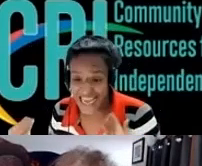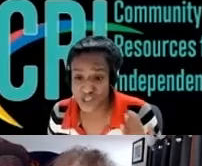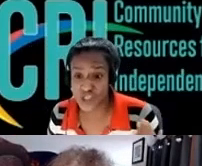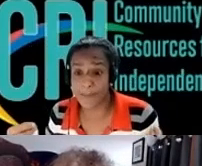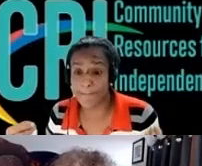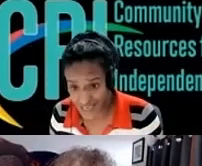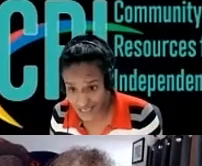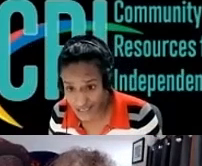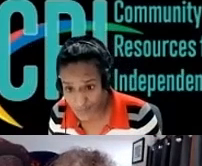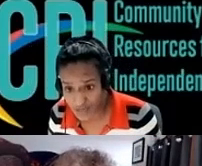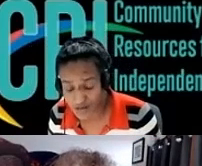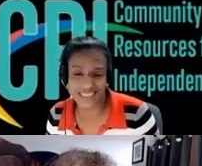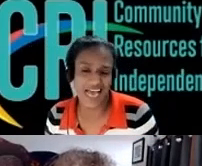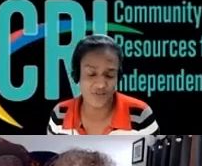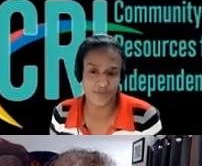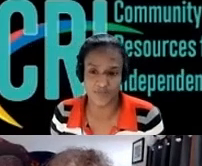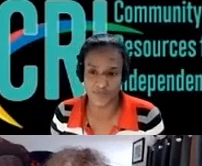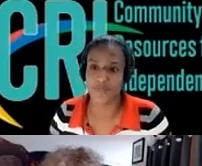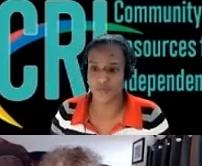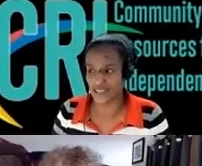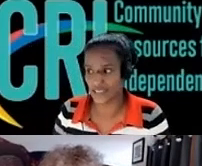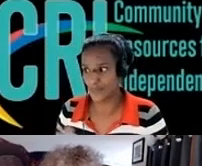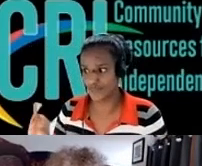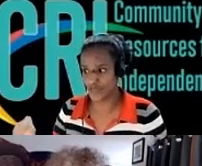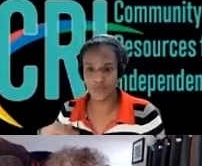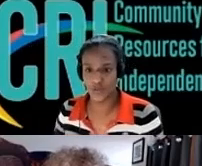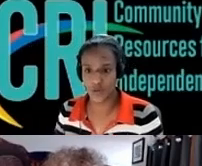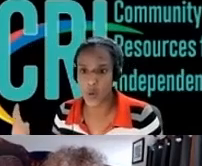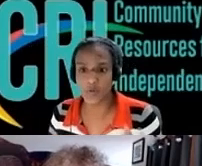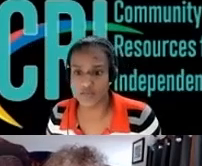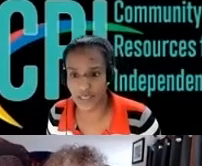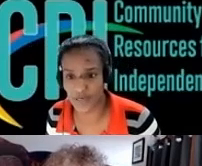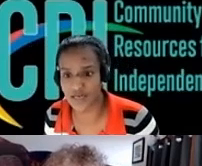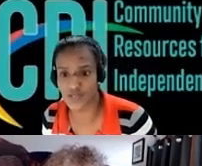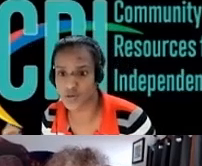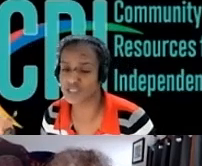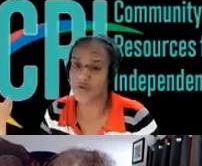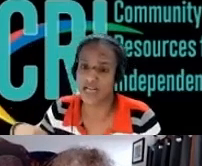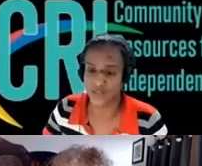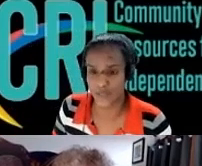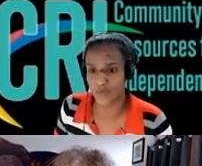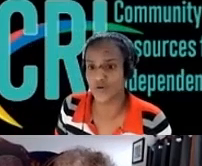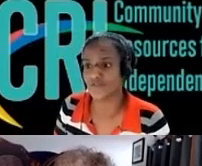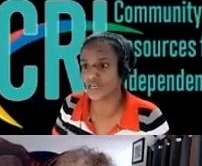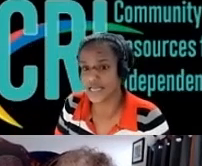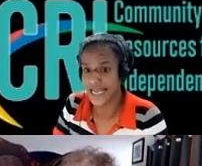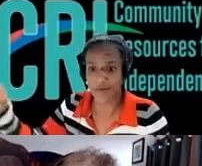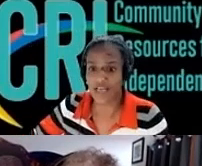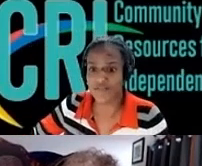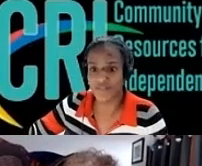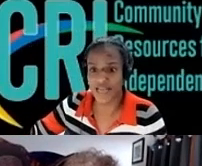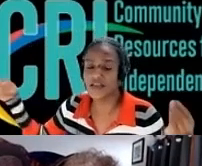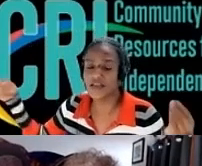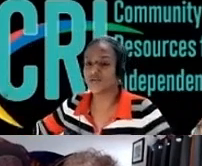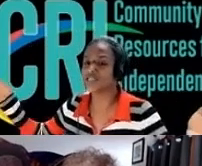how to actually make an email, because half of the problem is that people don't open their emails or respond to people if they're like, hey, we